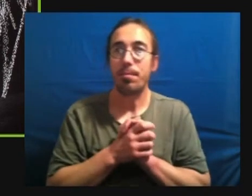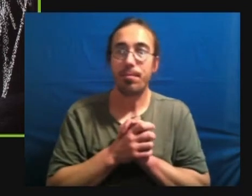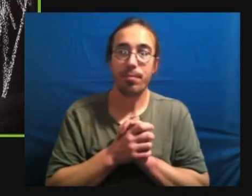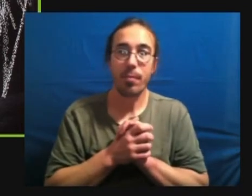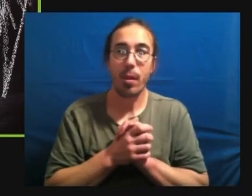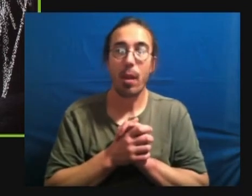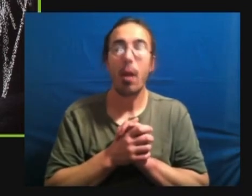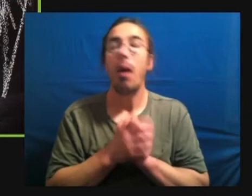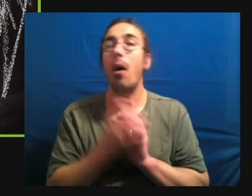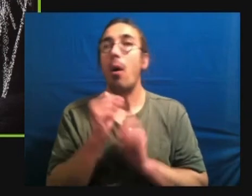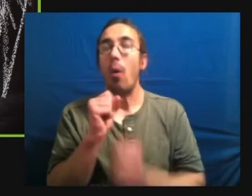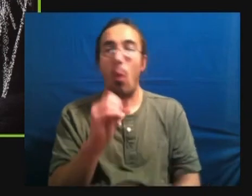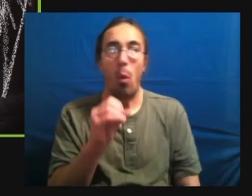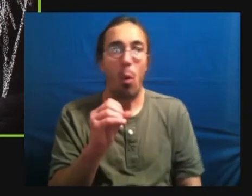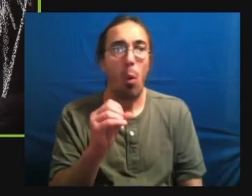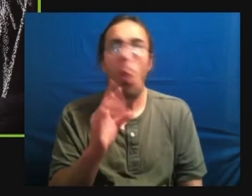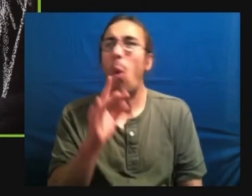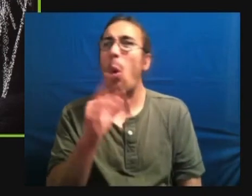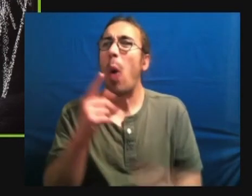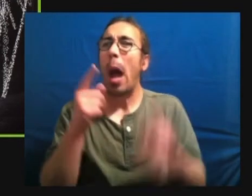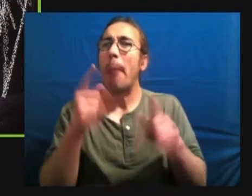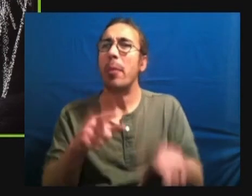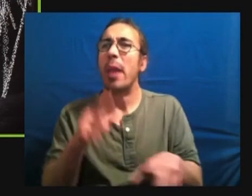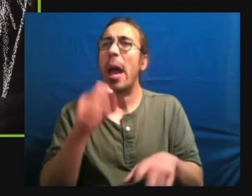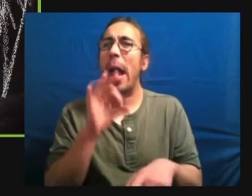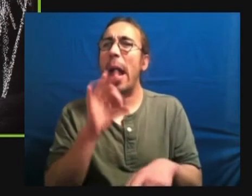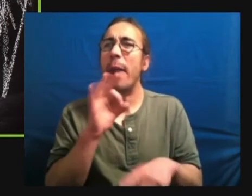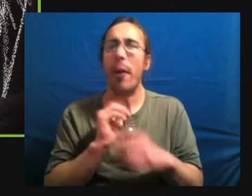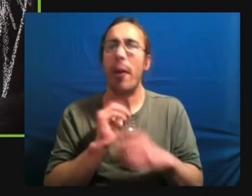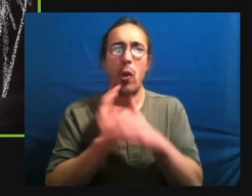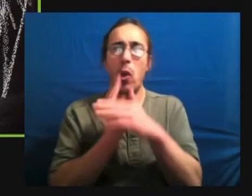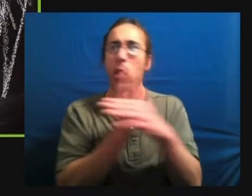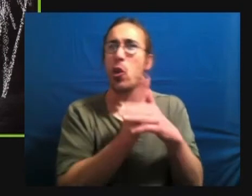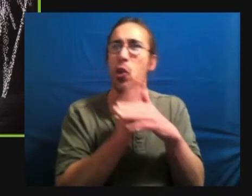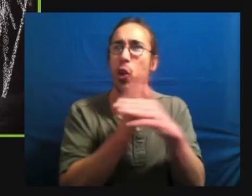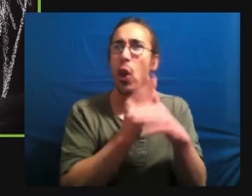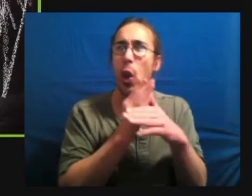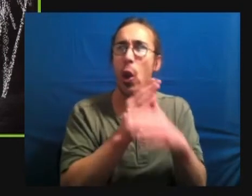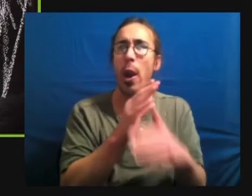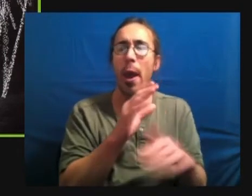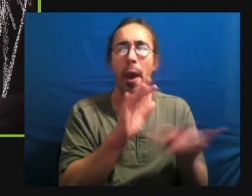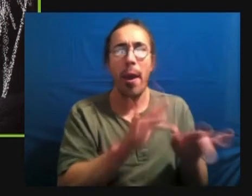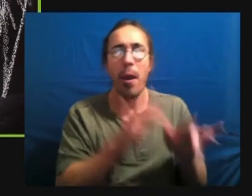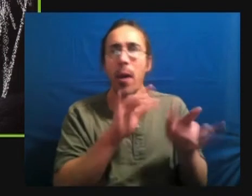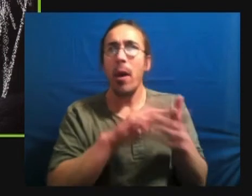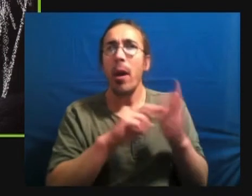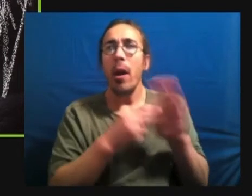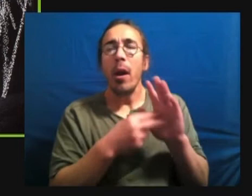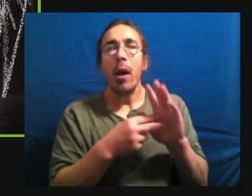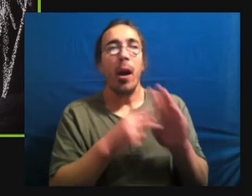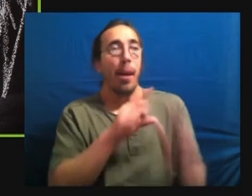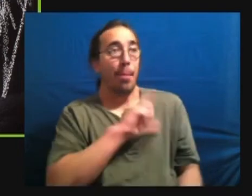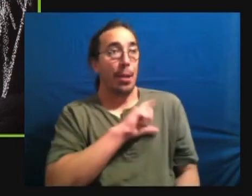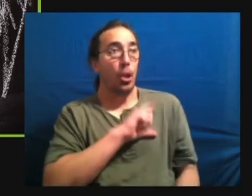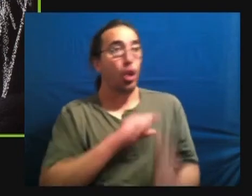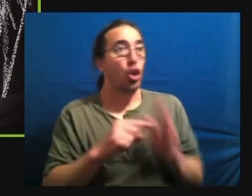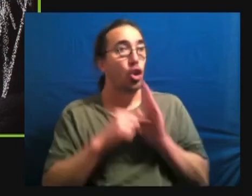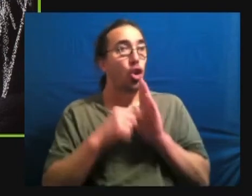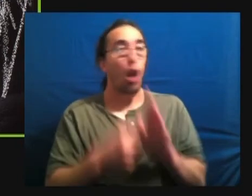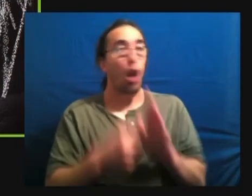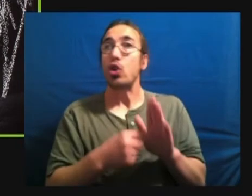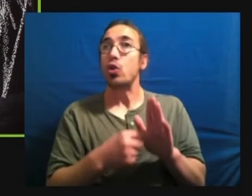So, what happens when you have collaborative empathy, again, is that these inequities begin to dissolve